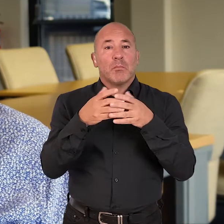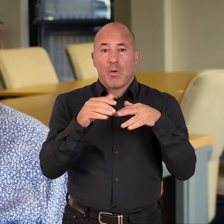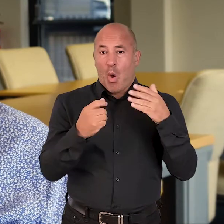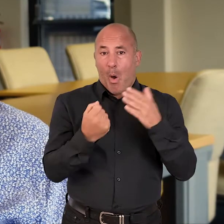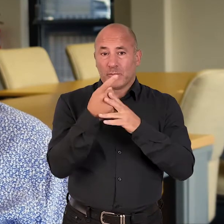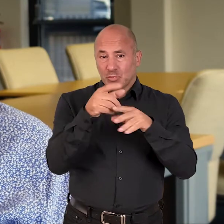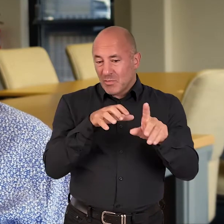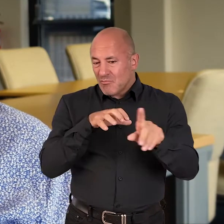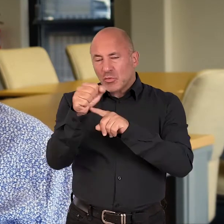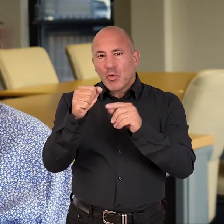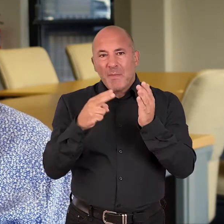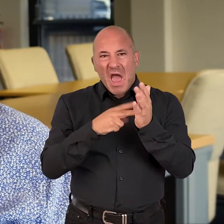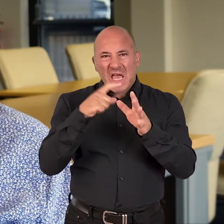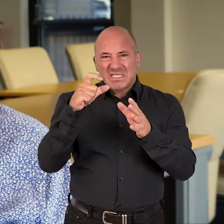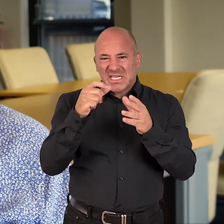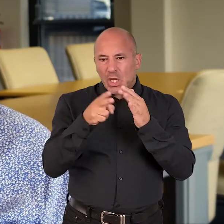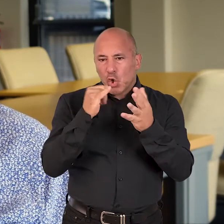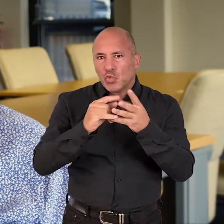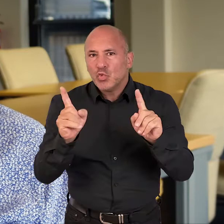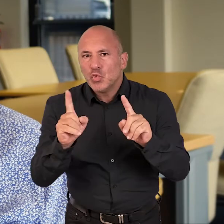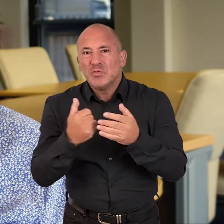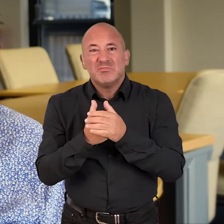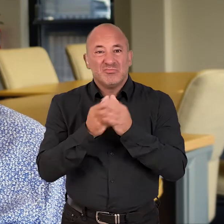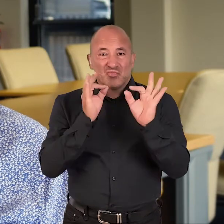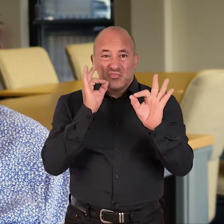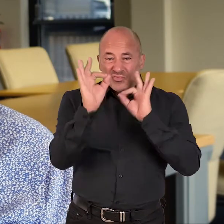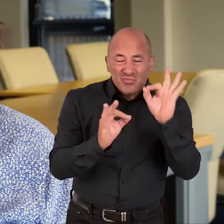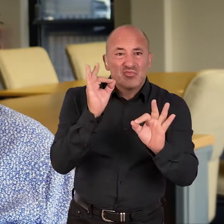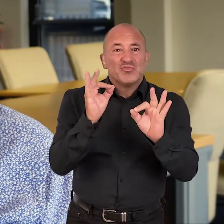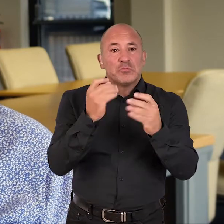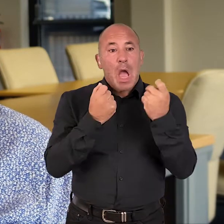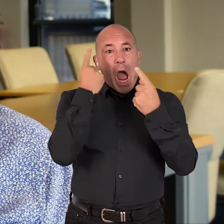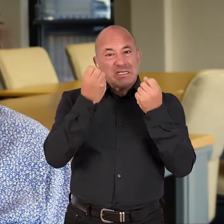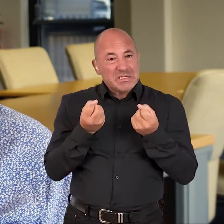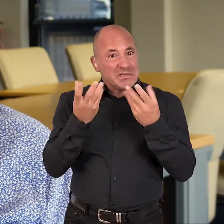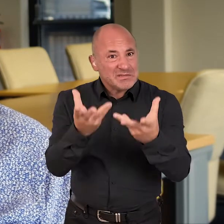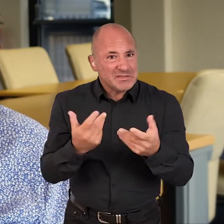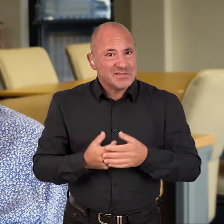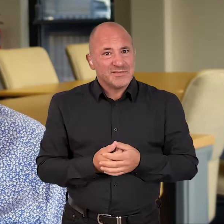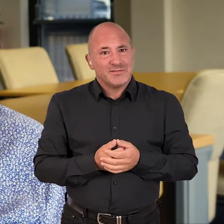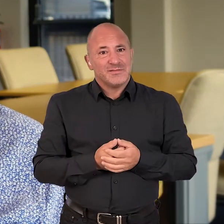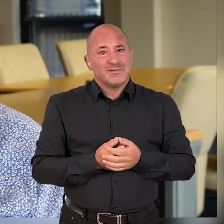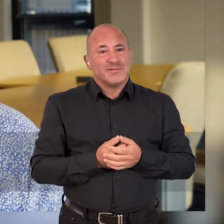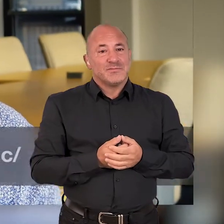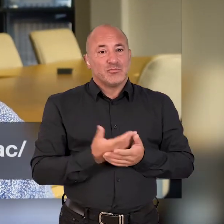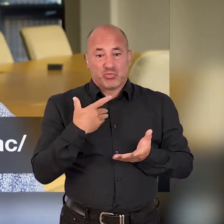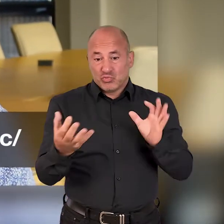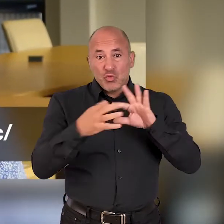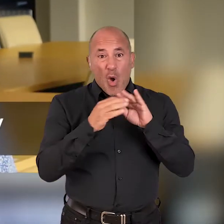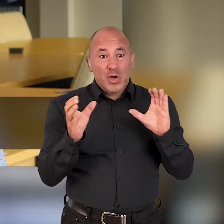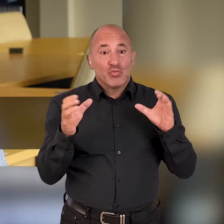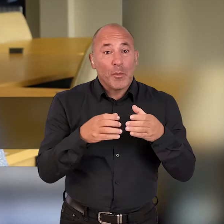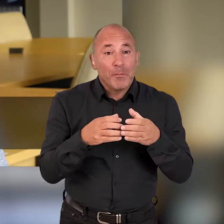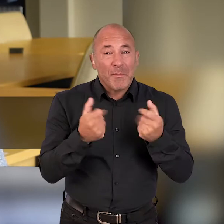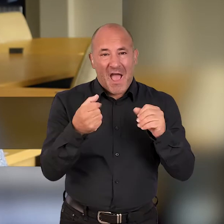Facebook group, which is an opportunity for you to catch up on NAC news, ask questions and contribute ideas.